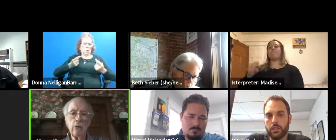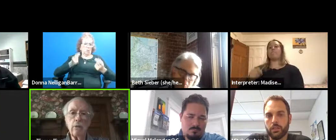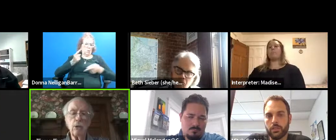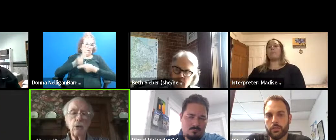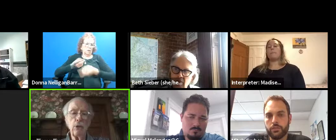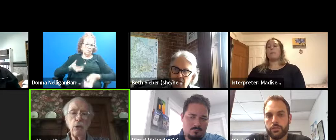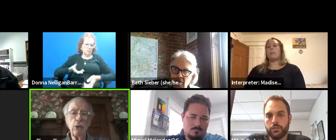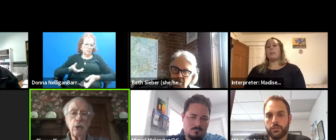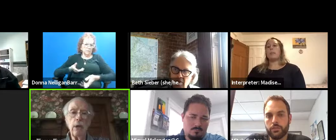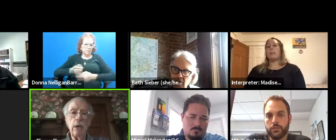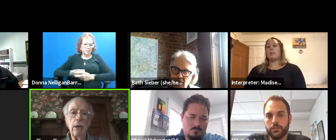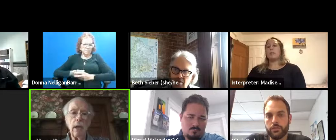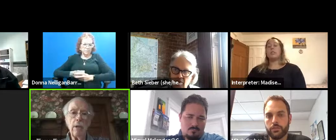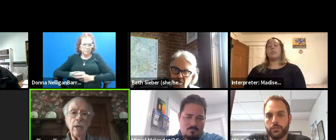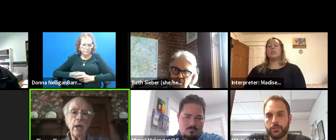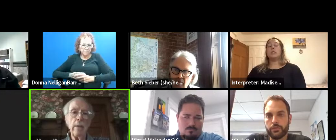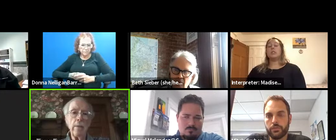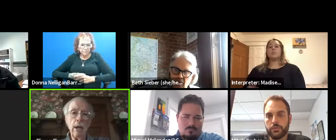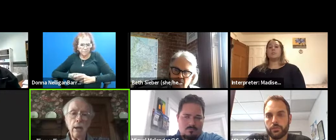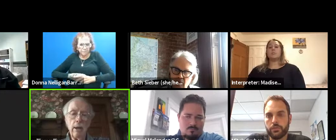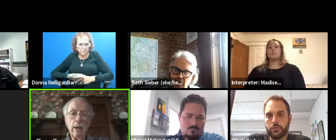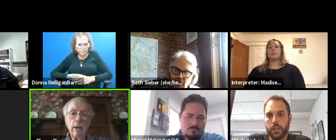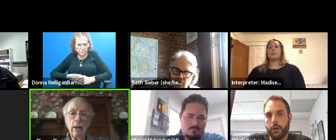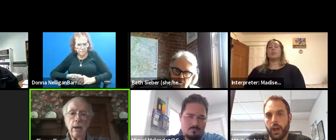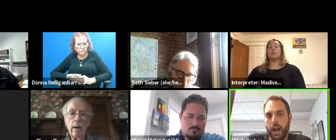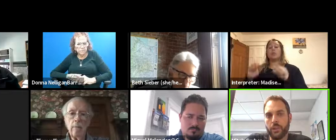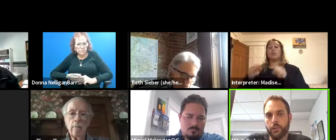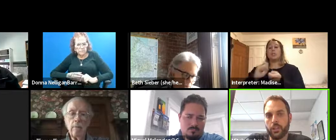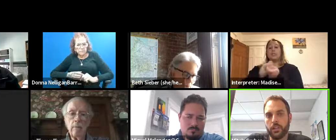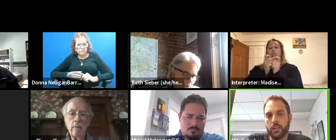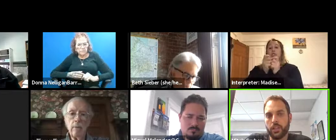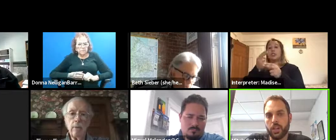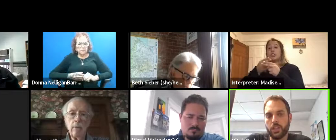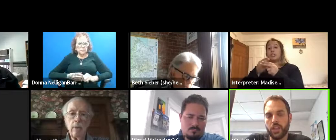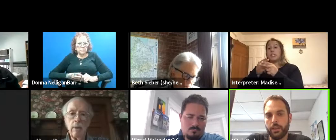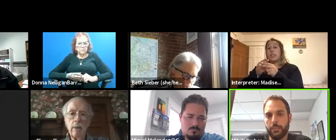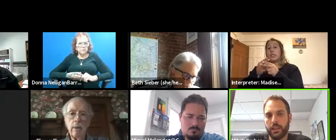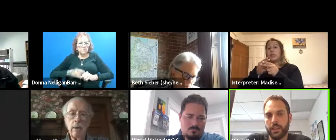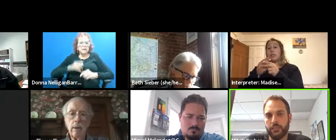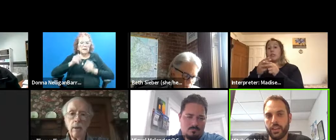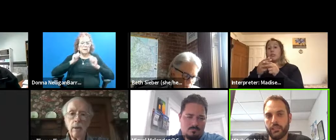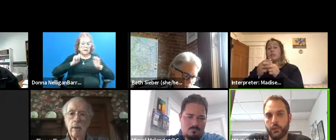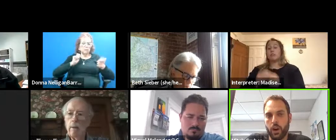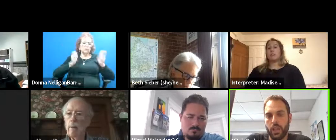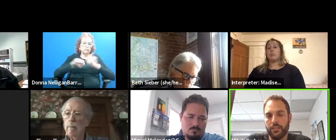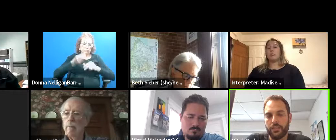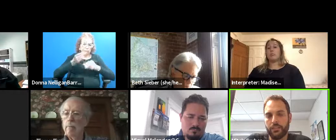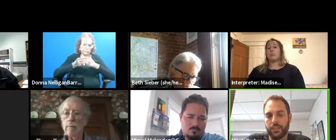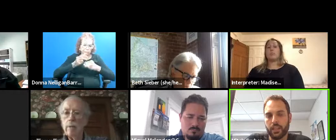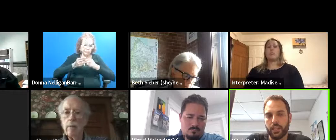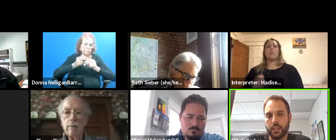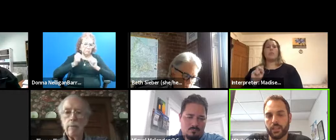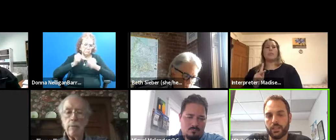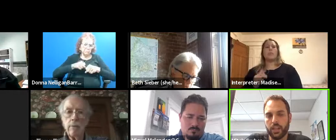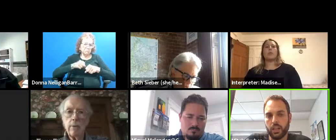with the descriptions, you could also amend the name. And I would just wonder, Lachey and Mary, if you all ever feel like it's